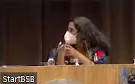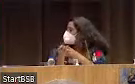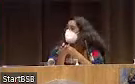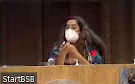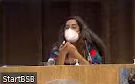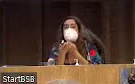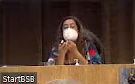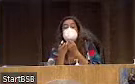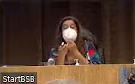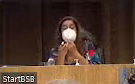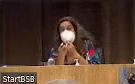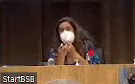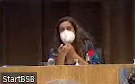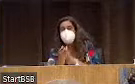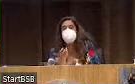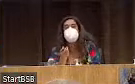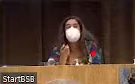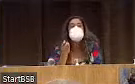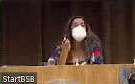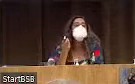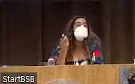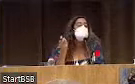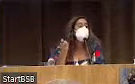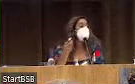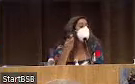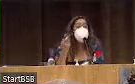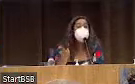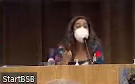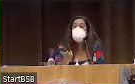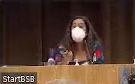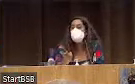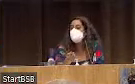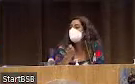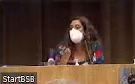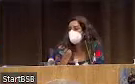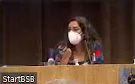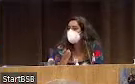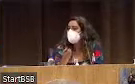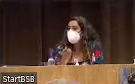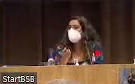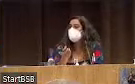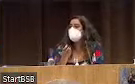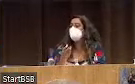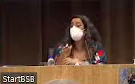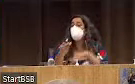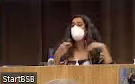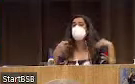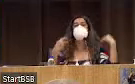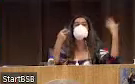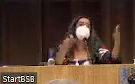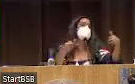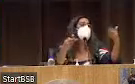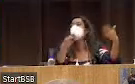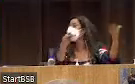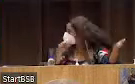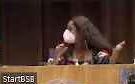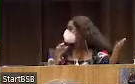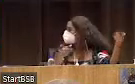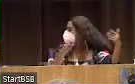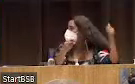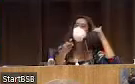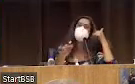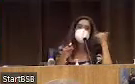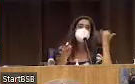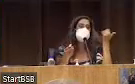Almost 3 calls to talk with the person, but only less than 1%